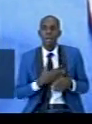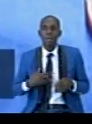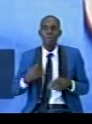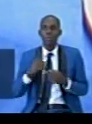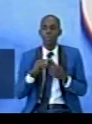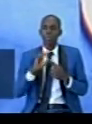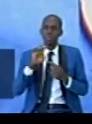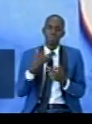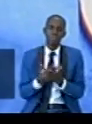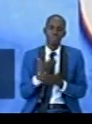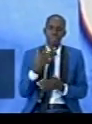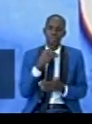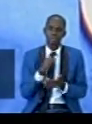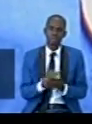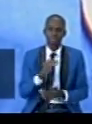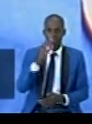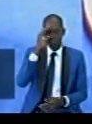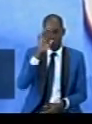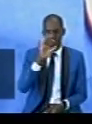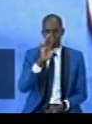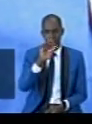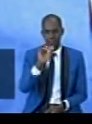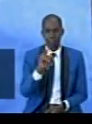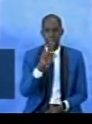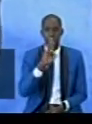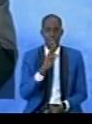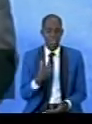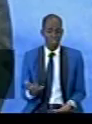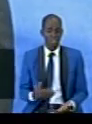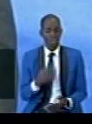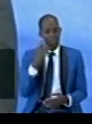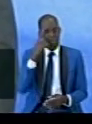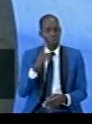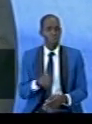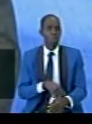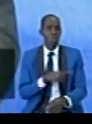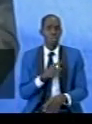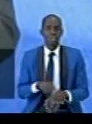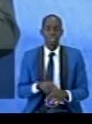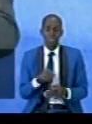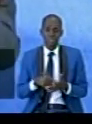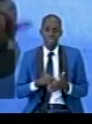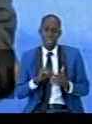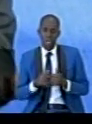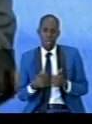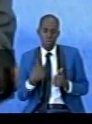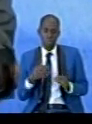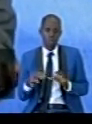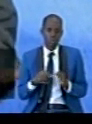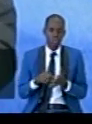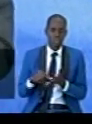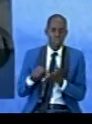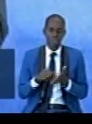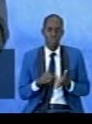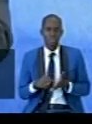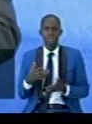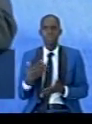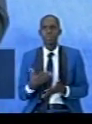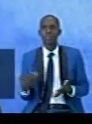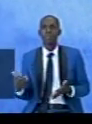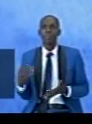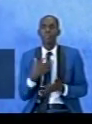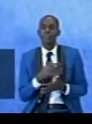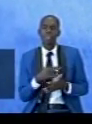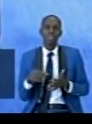in there, they say, boy, come in here, I've been here for a long time, this is how we do this here, this is how we do this here, and this is how